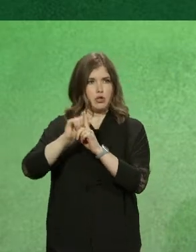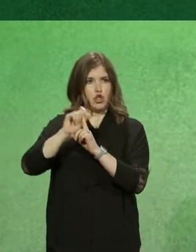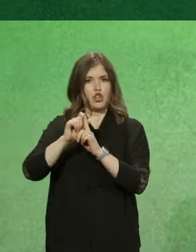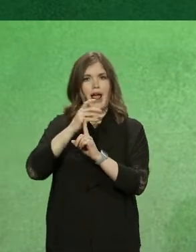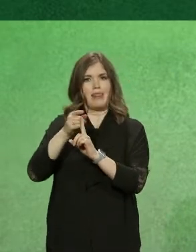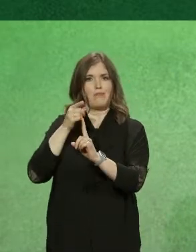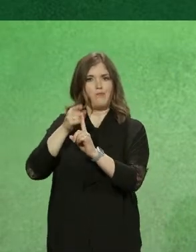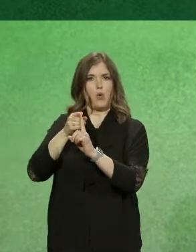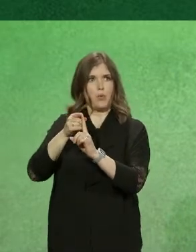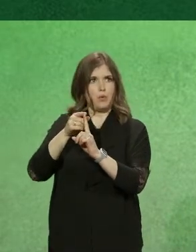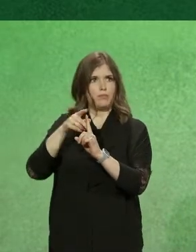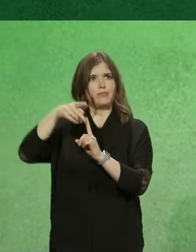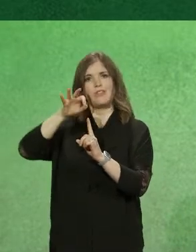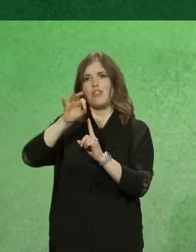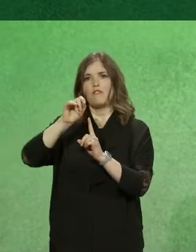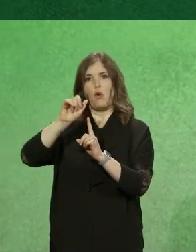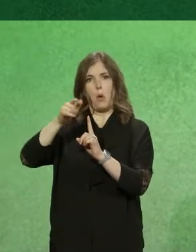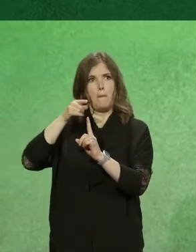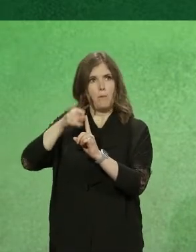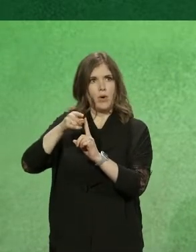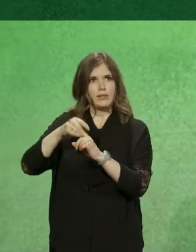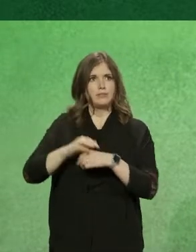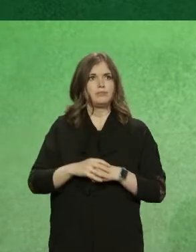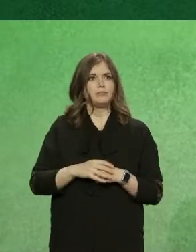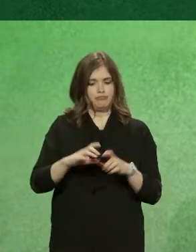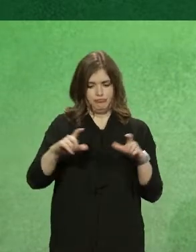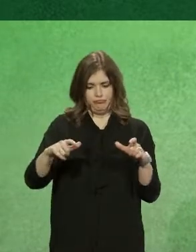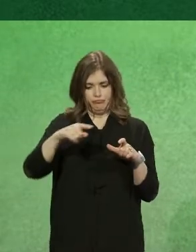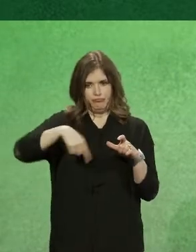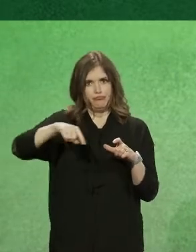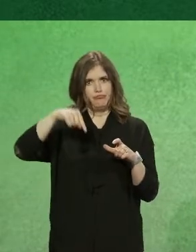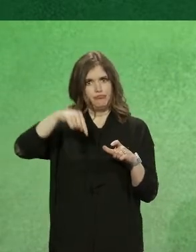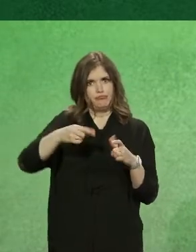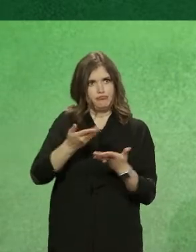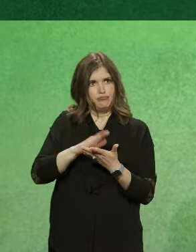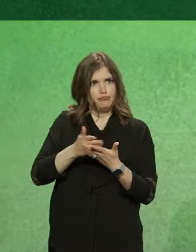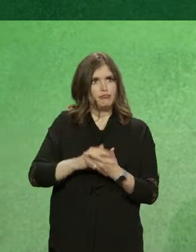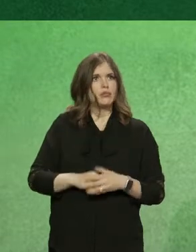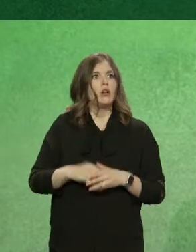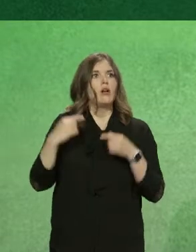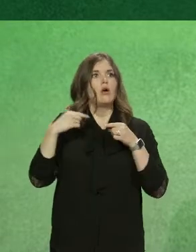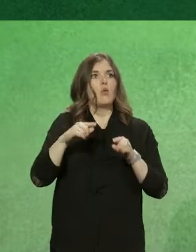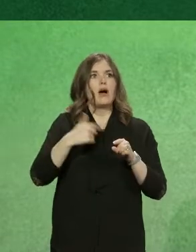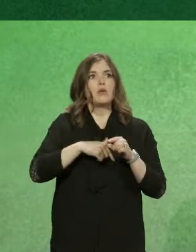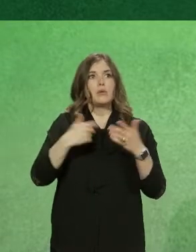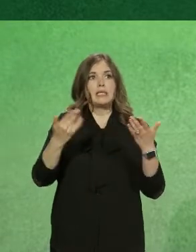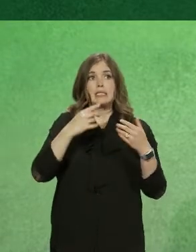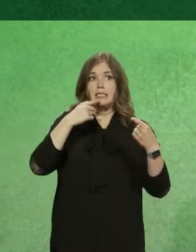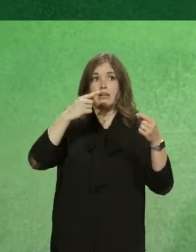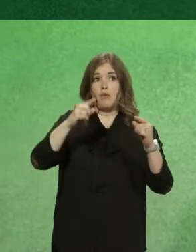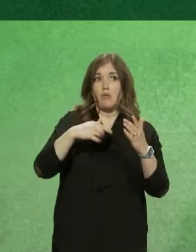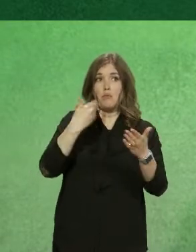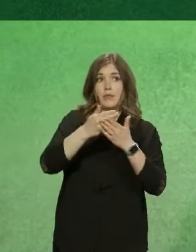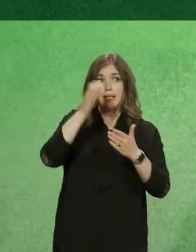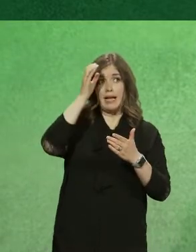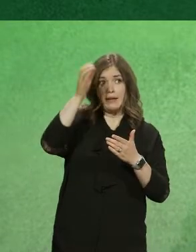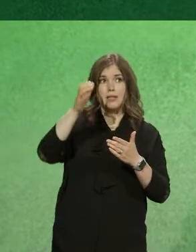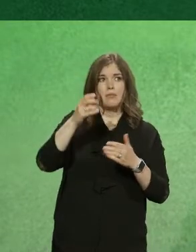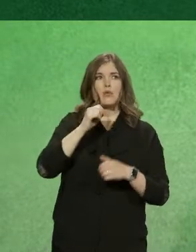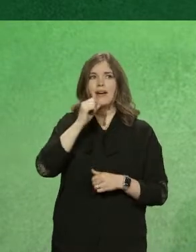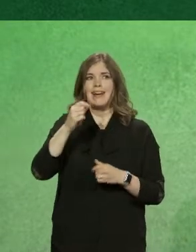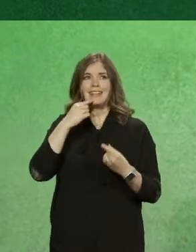the focal point. While we were successful at proving the concept, we were not successful at the results due